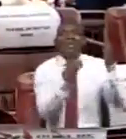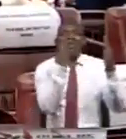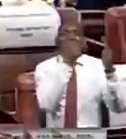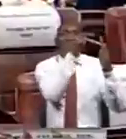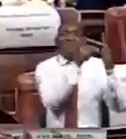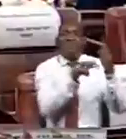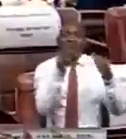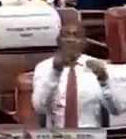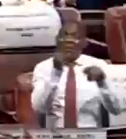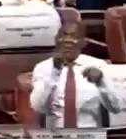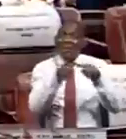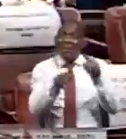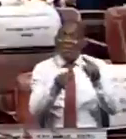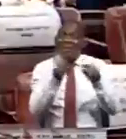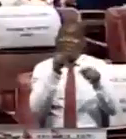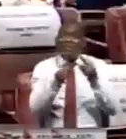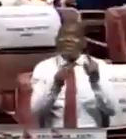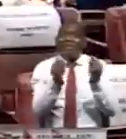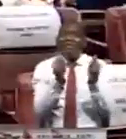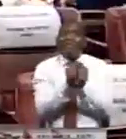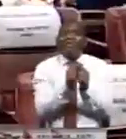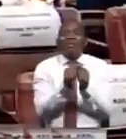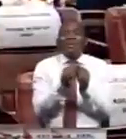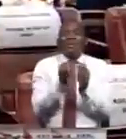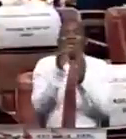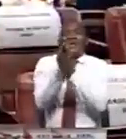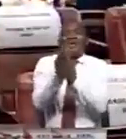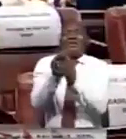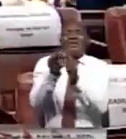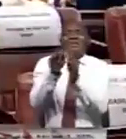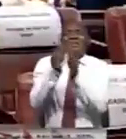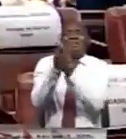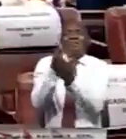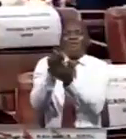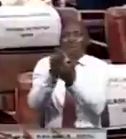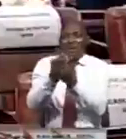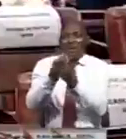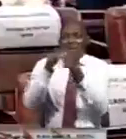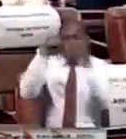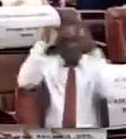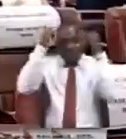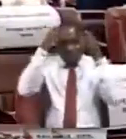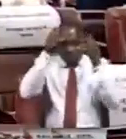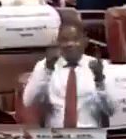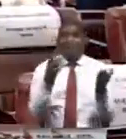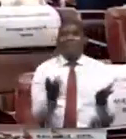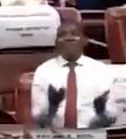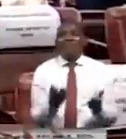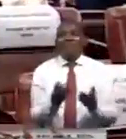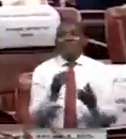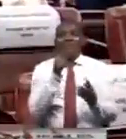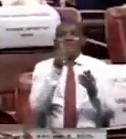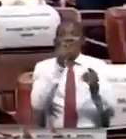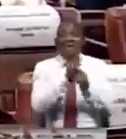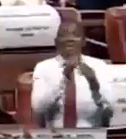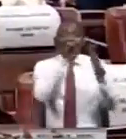he cannot, on the basis of that, be asking your lordships to do or be telling the court what he told the court. If it's just order